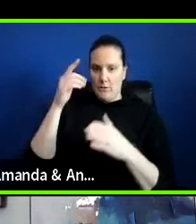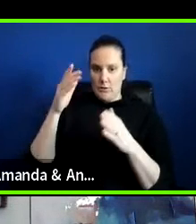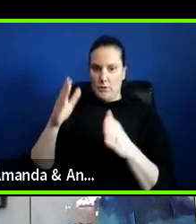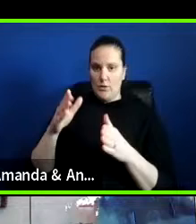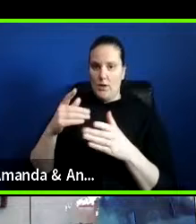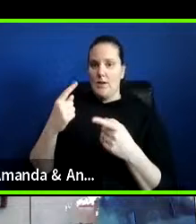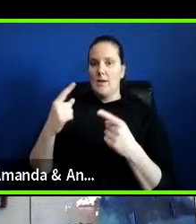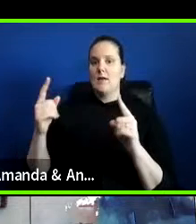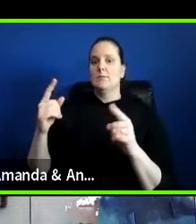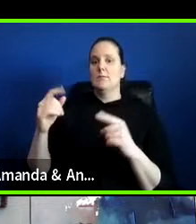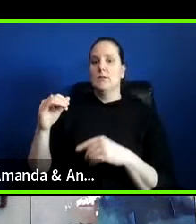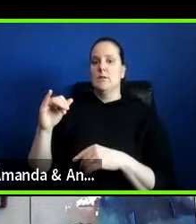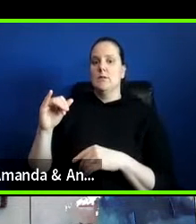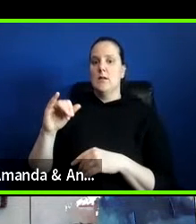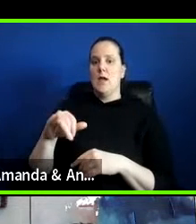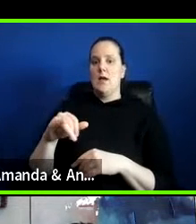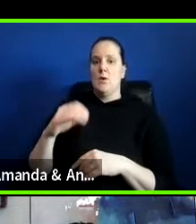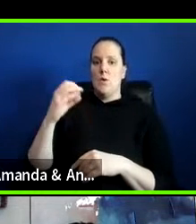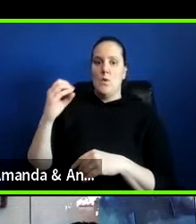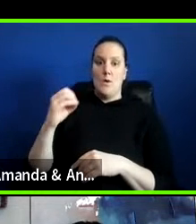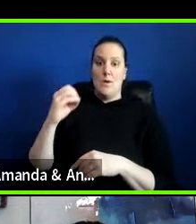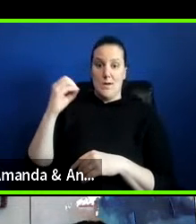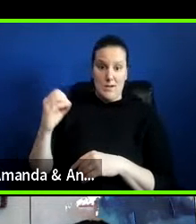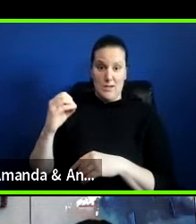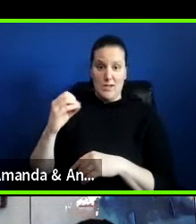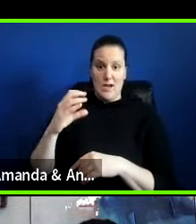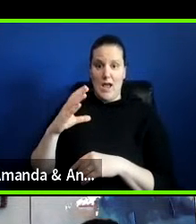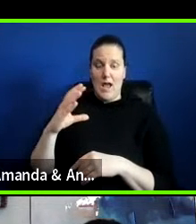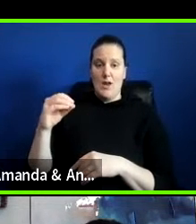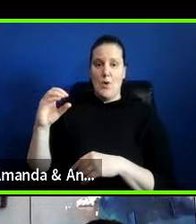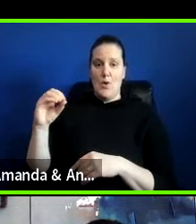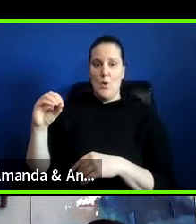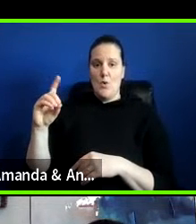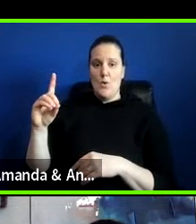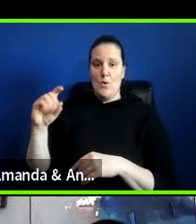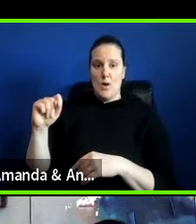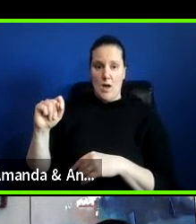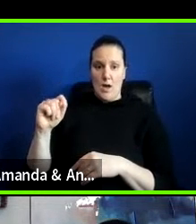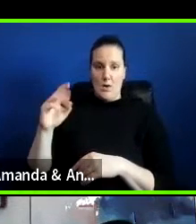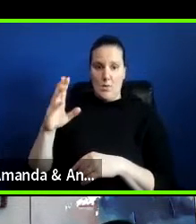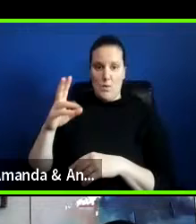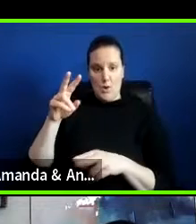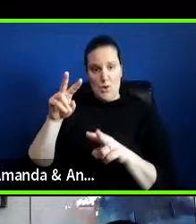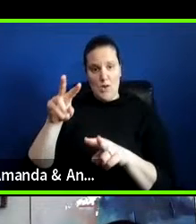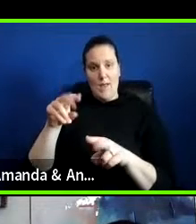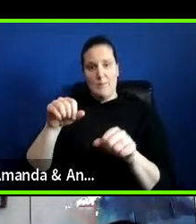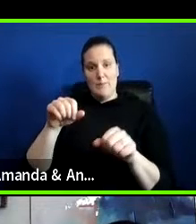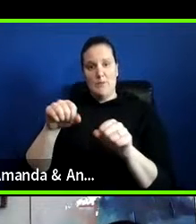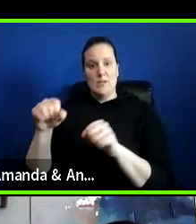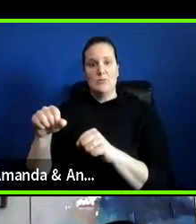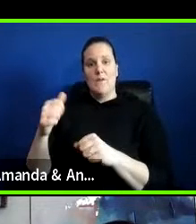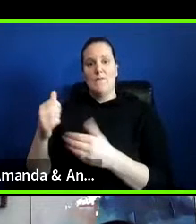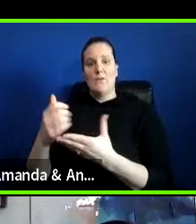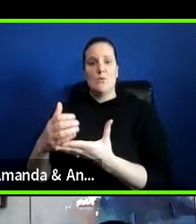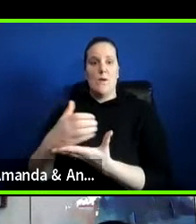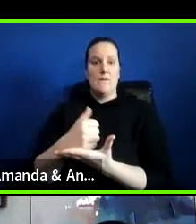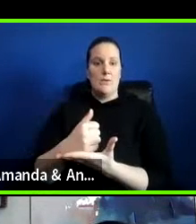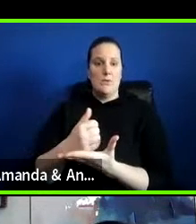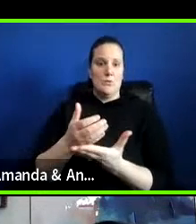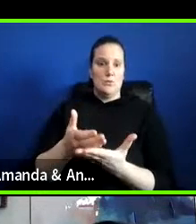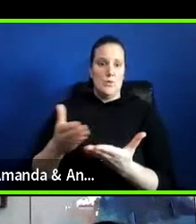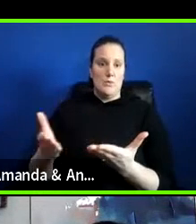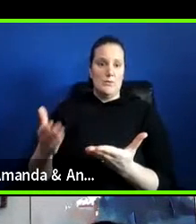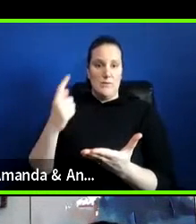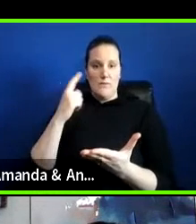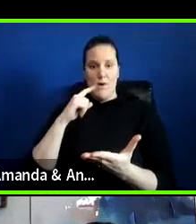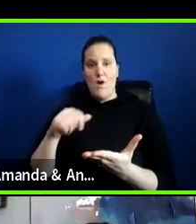is that I think Oregon and ODOT will need to look at some potential other revenue sources for some of those